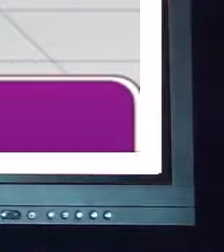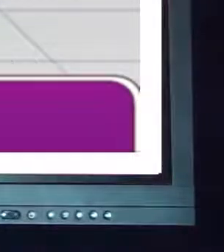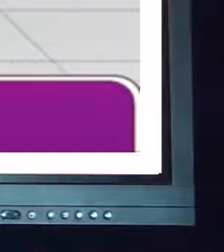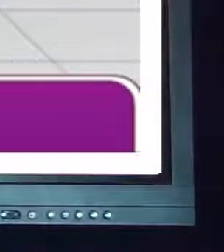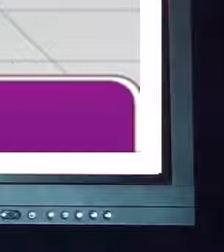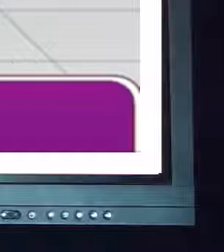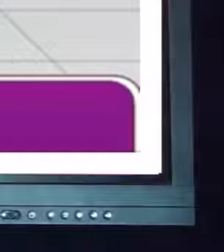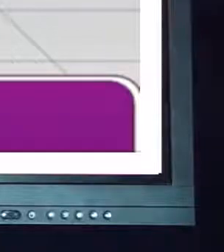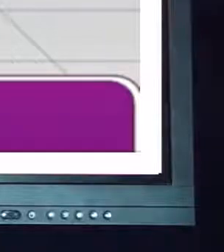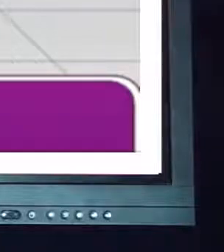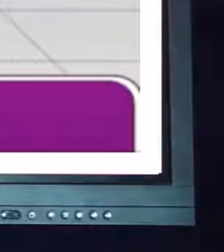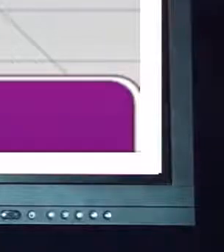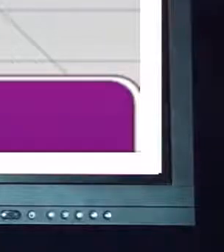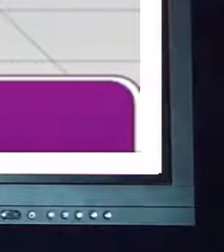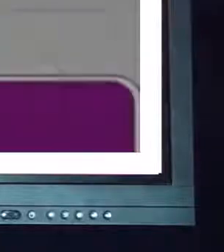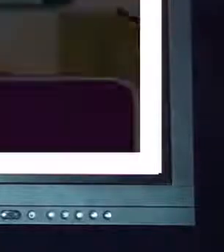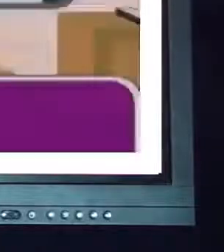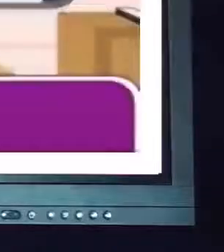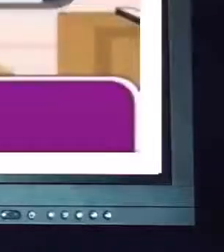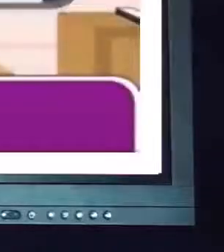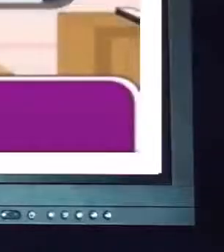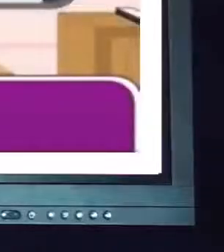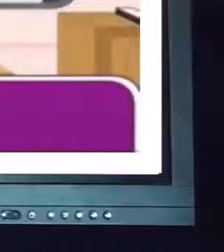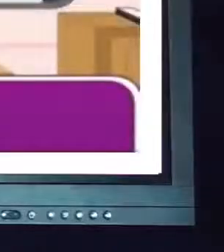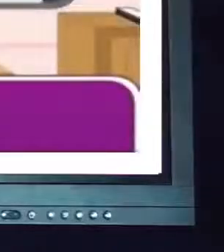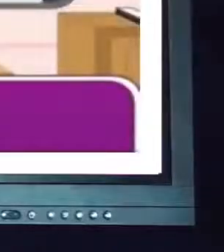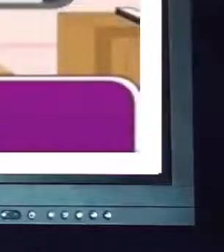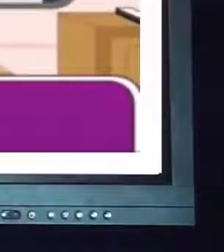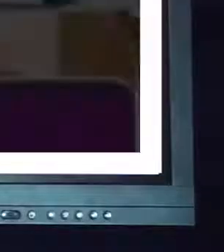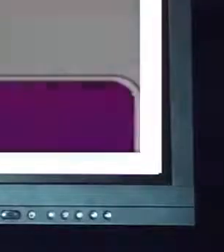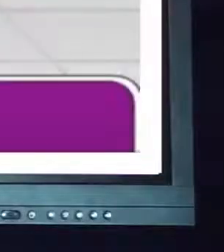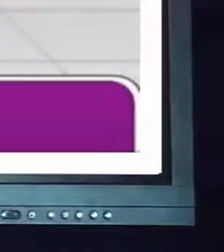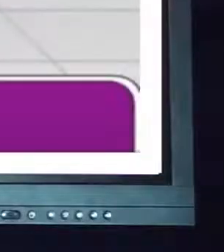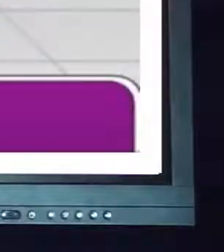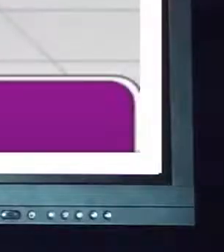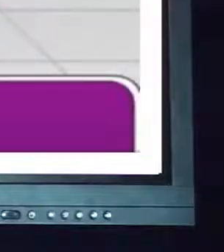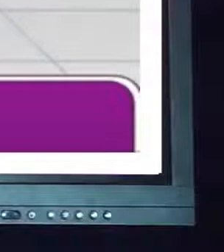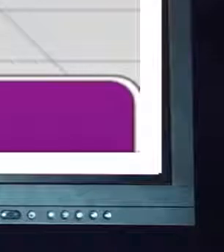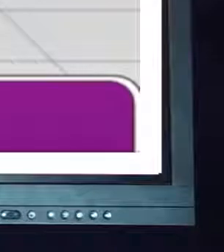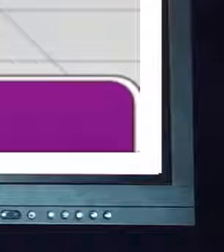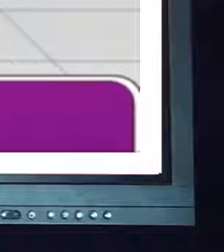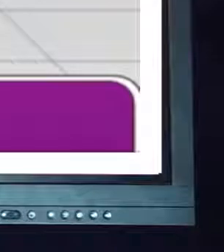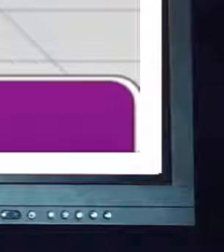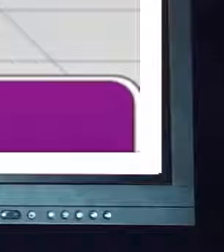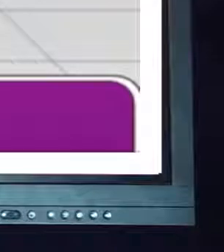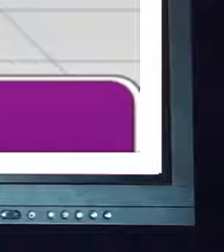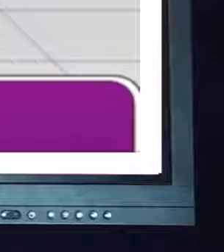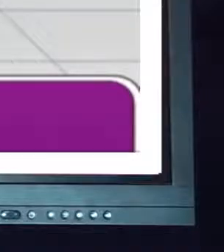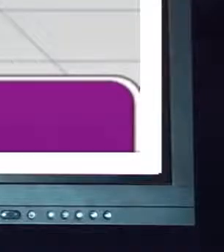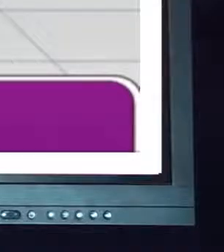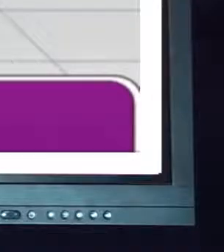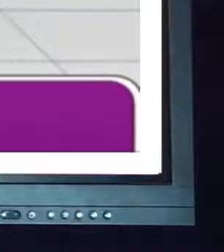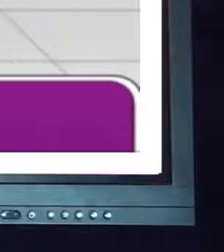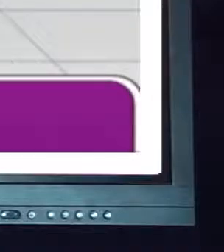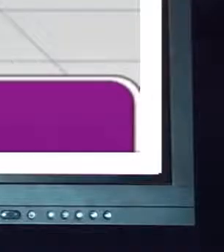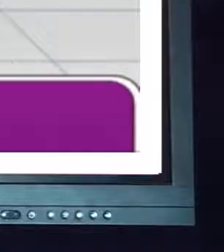stops. Though no force is applied. What makes the ball stop? There is a force of friction between the surface